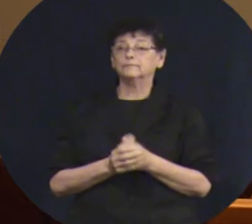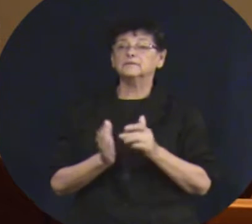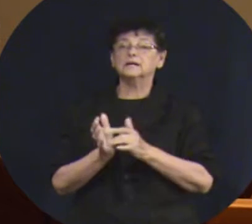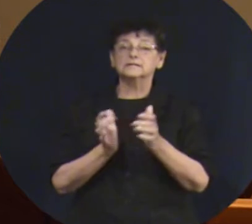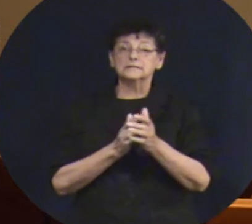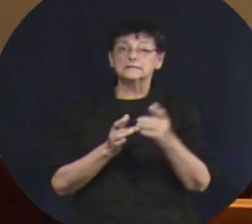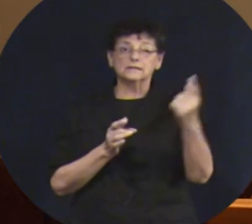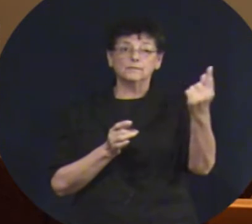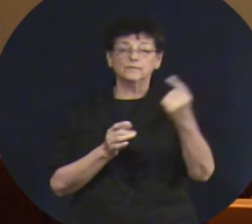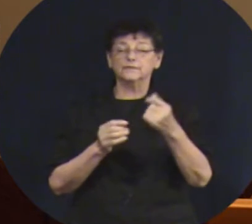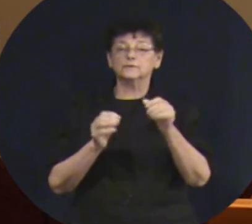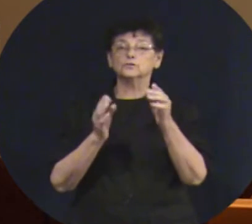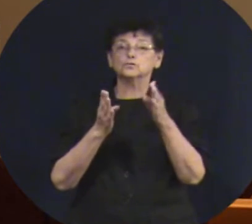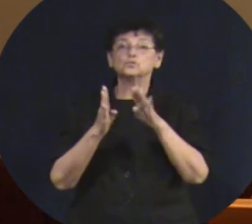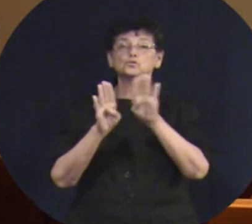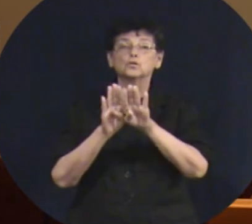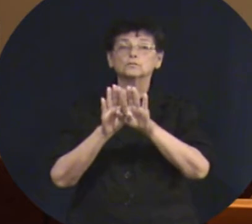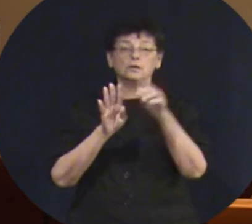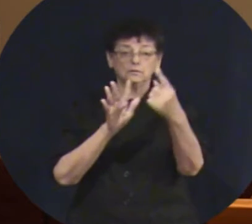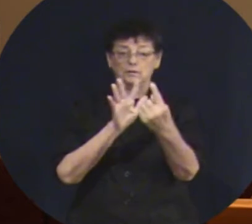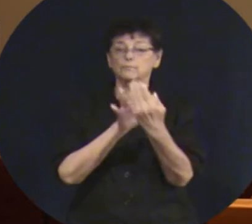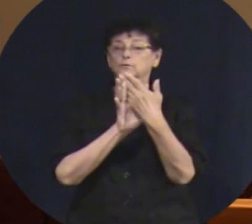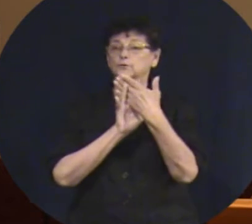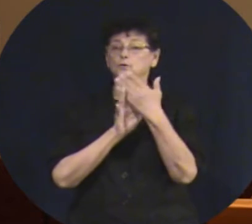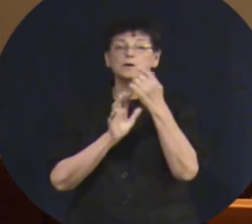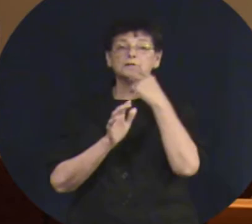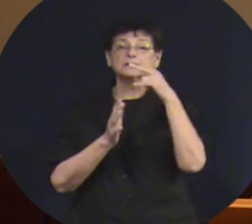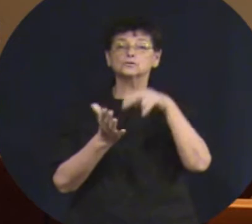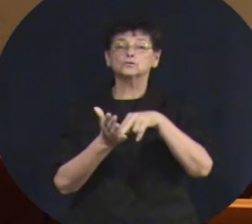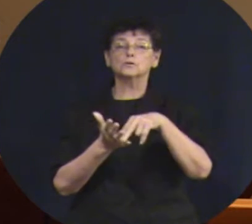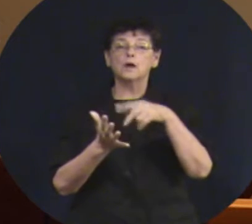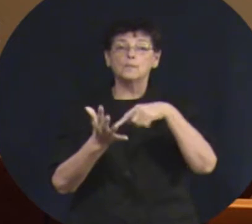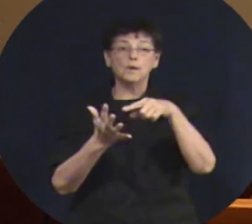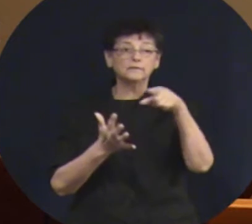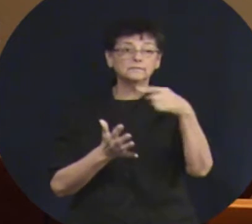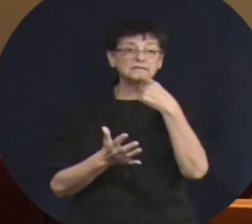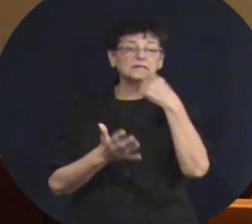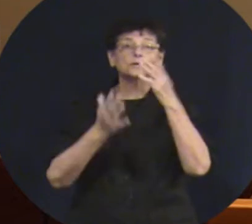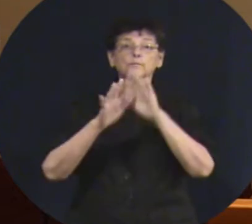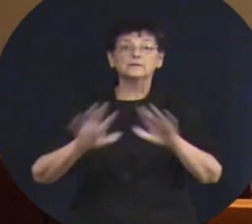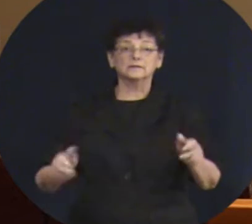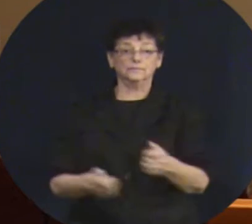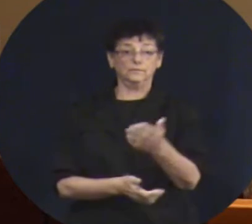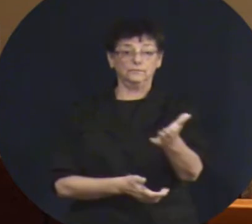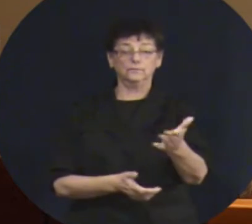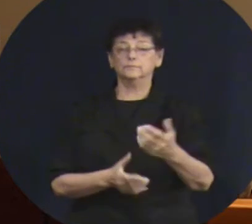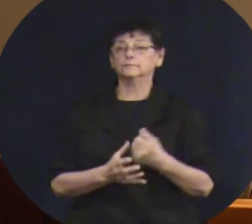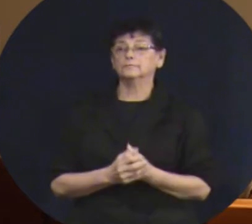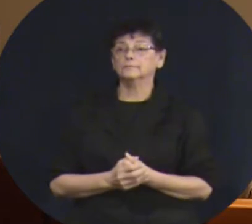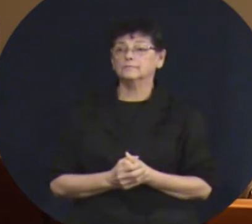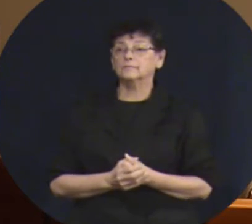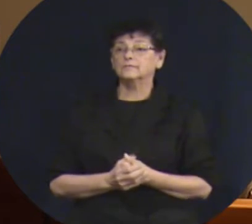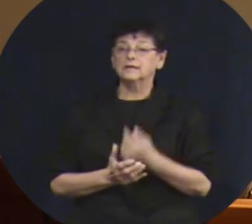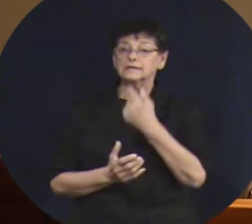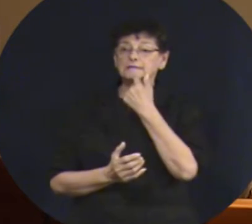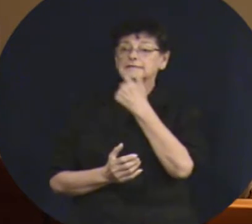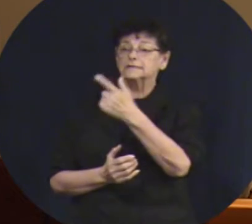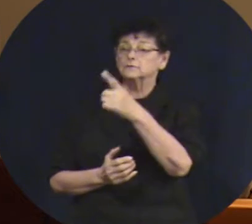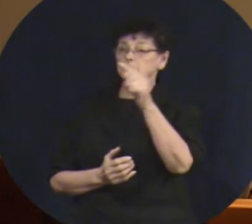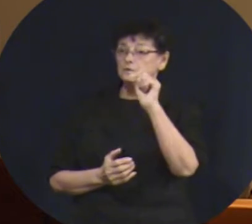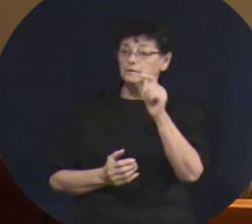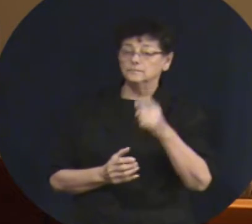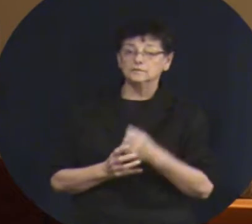Jesus came, although the doors were locked, and stood in their midst and said, "Peace be with you." Then he said to